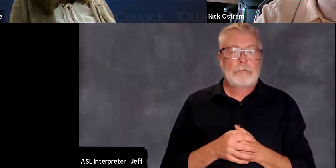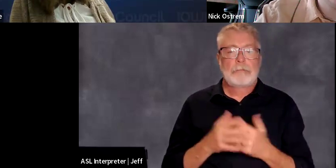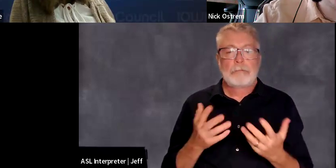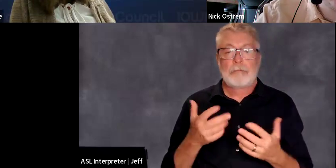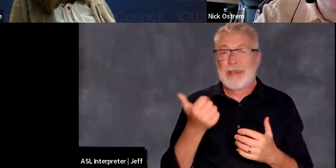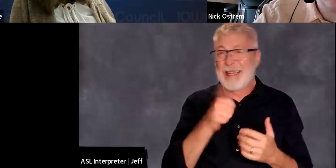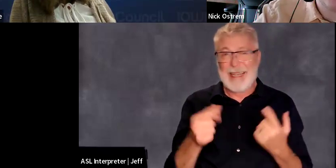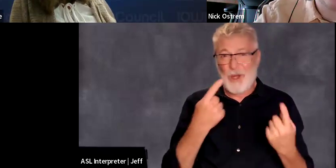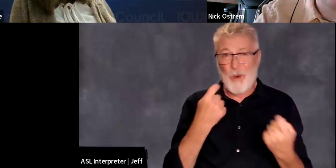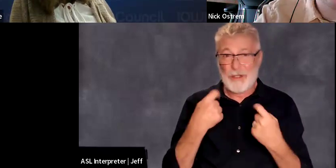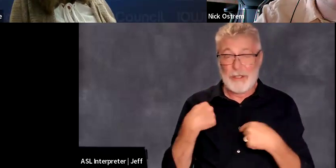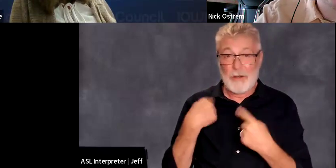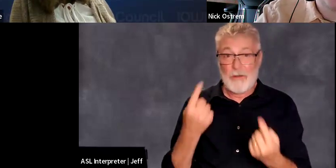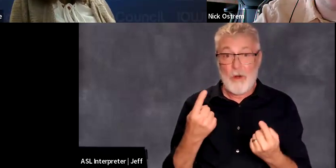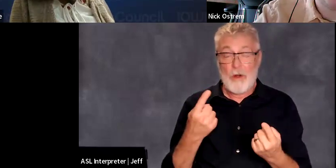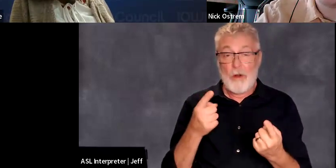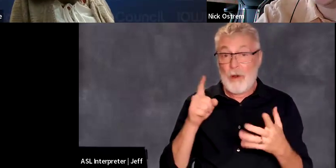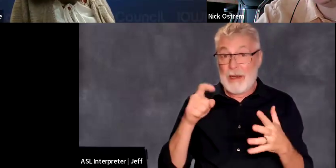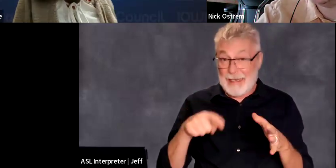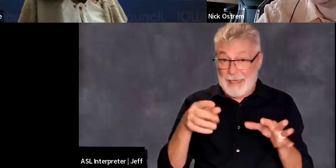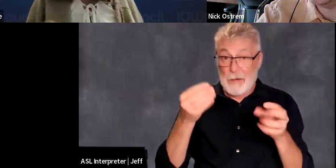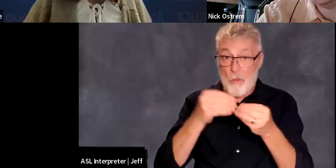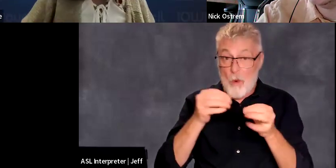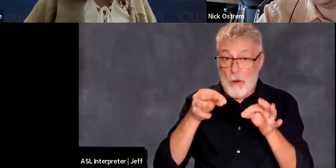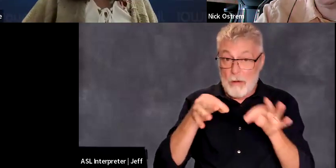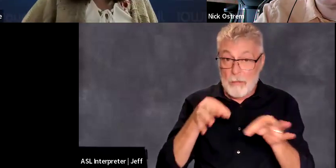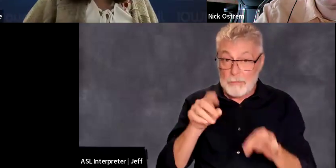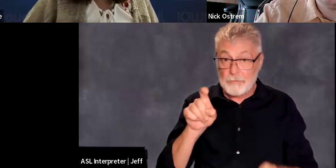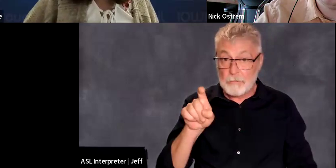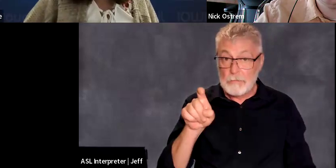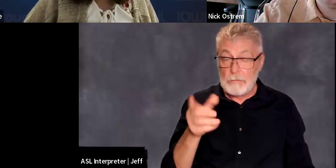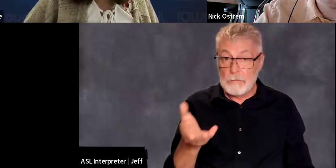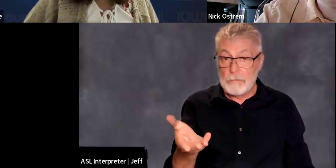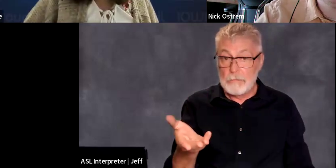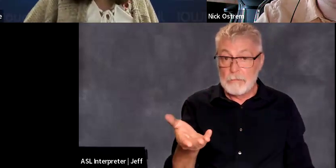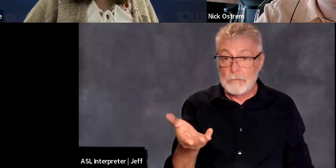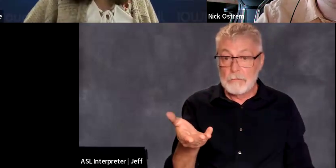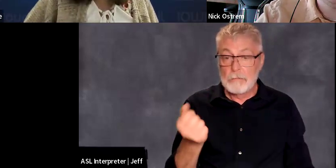Does anybody have any questions? Would anybody like me to spend more time on this page?